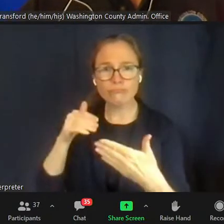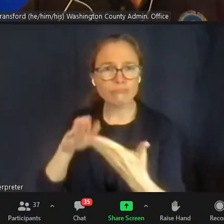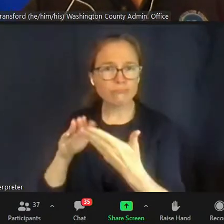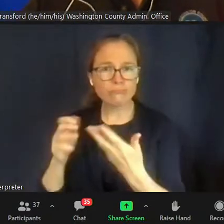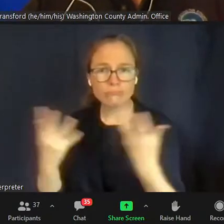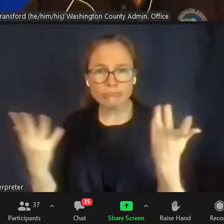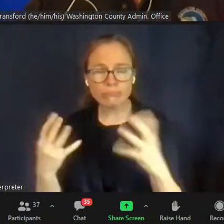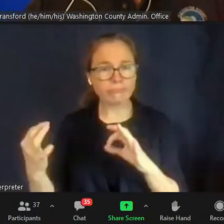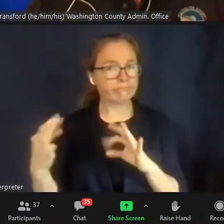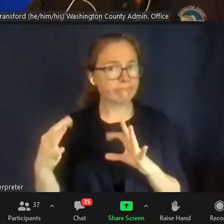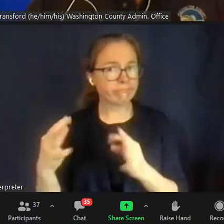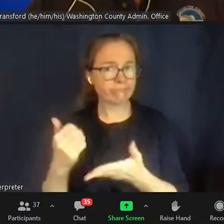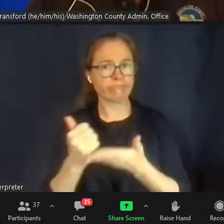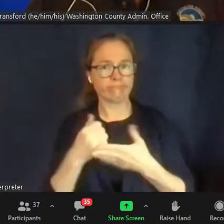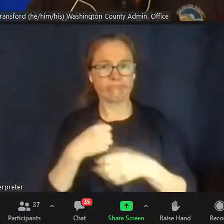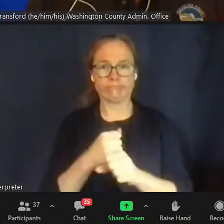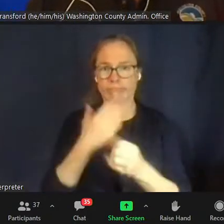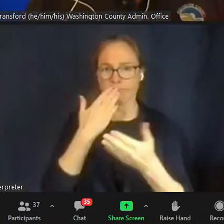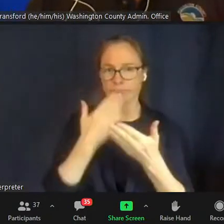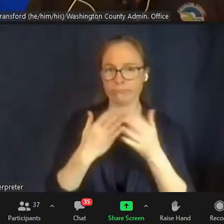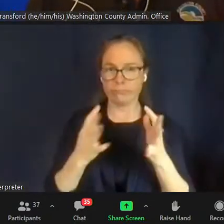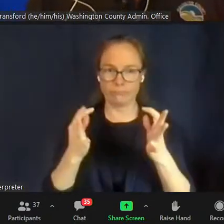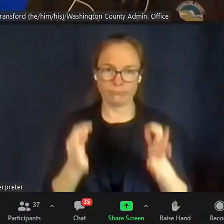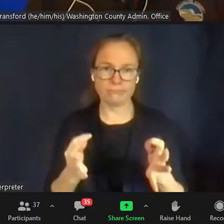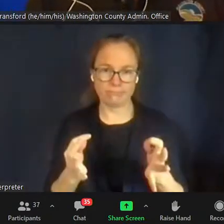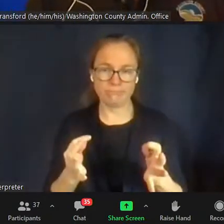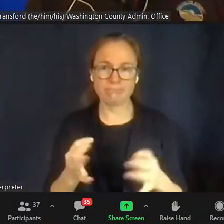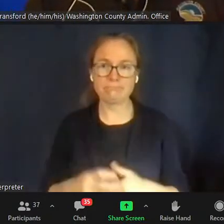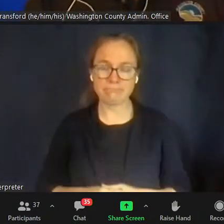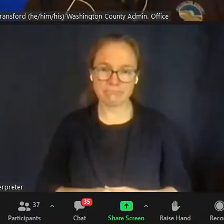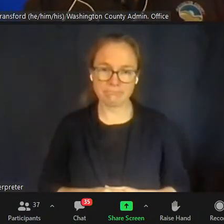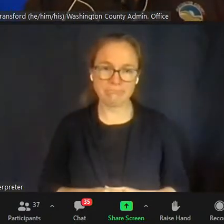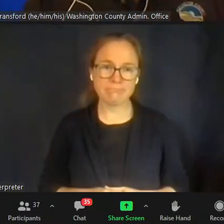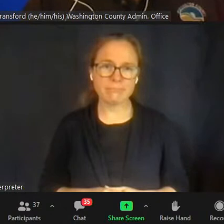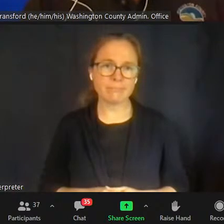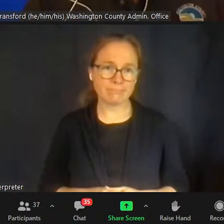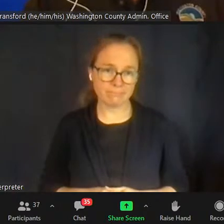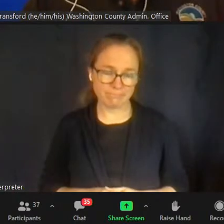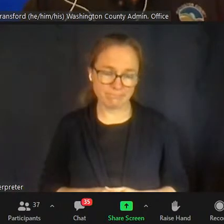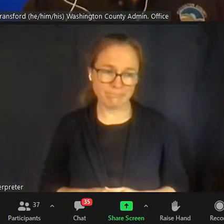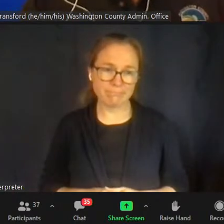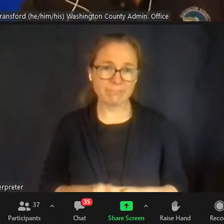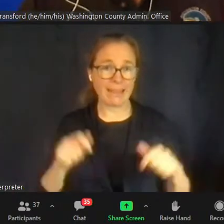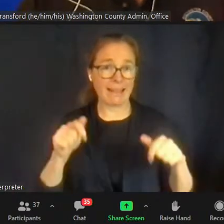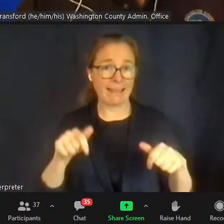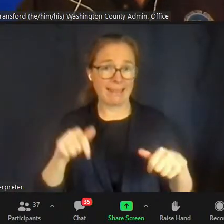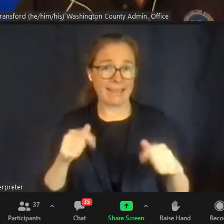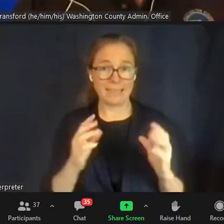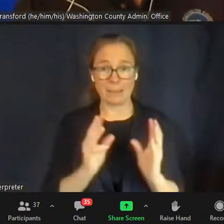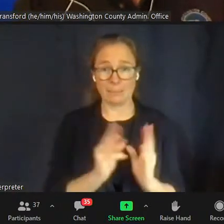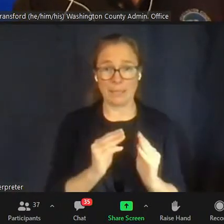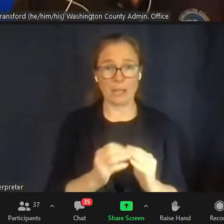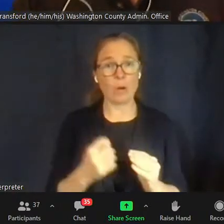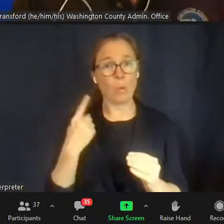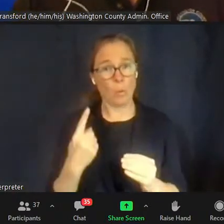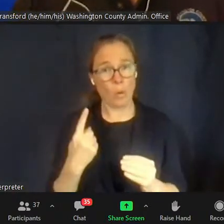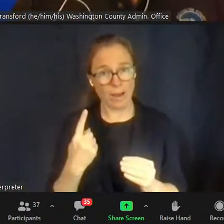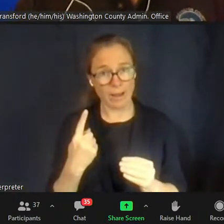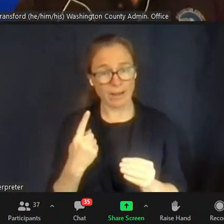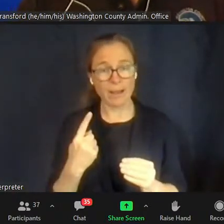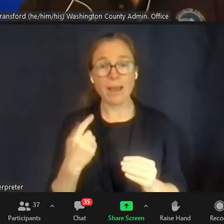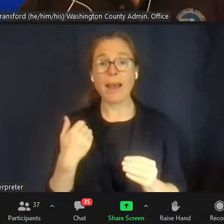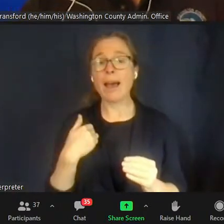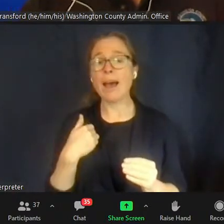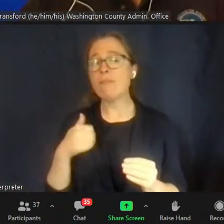good decisions. This is one of the many steps that we've been taking to ensure that transparency. So